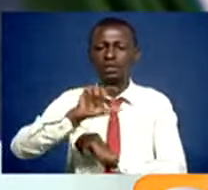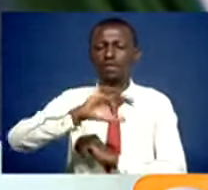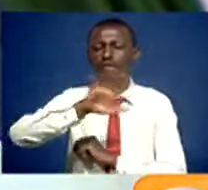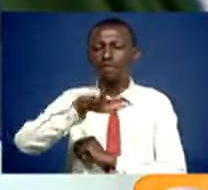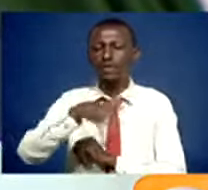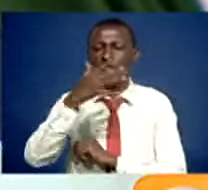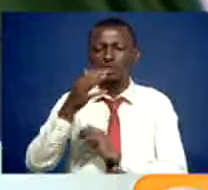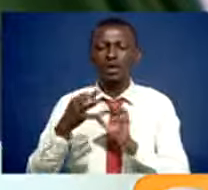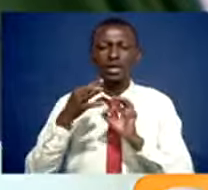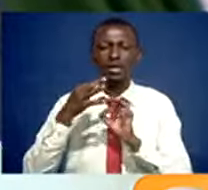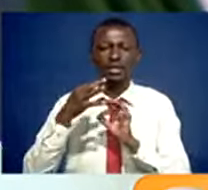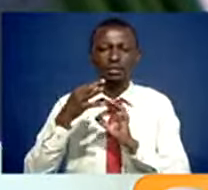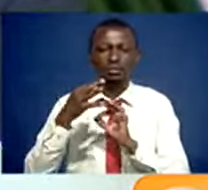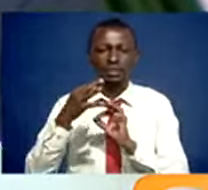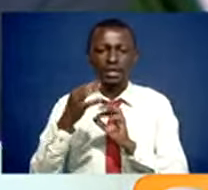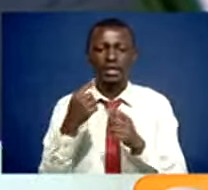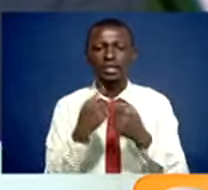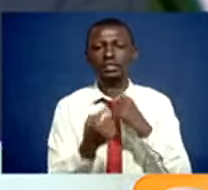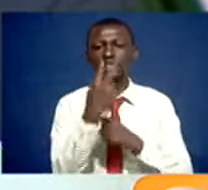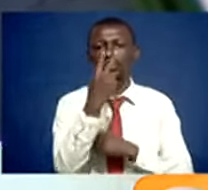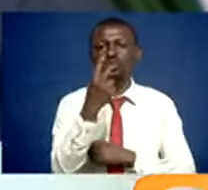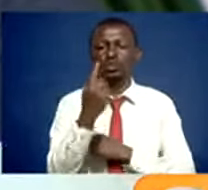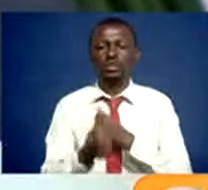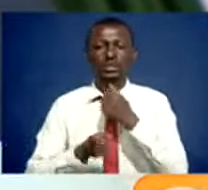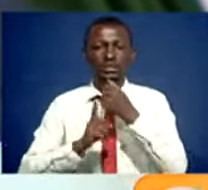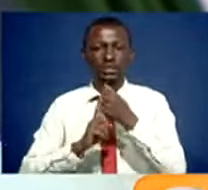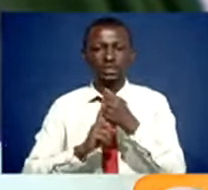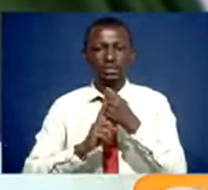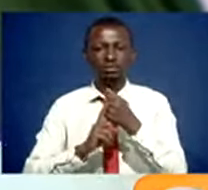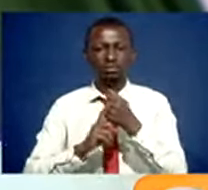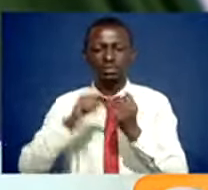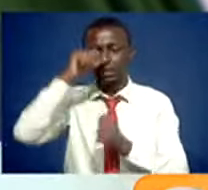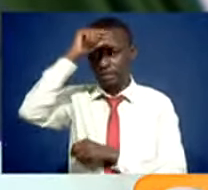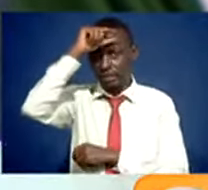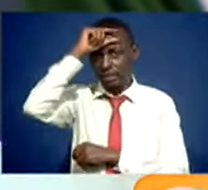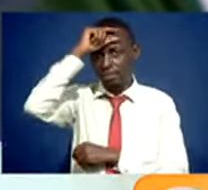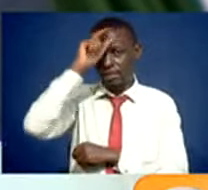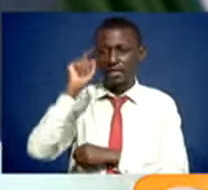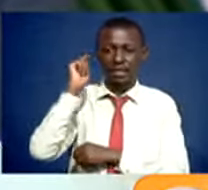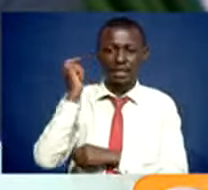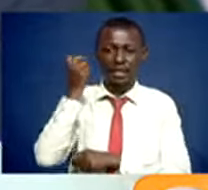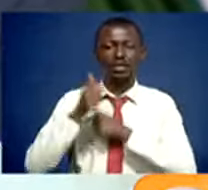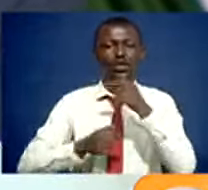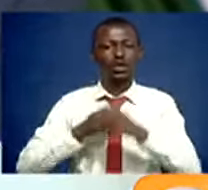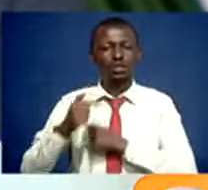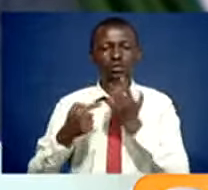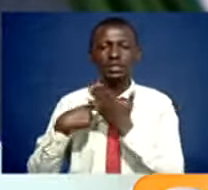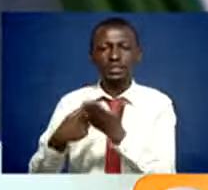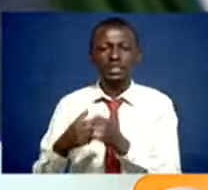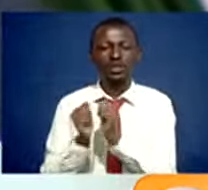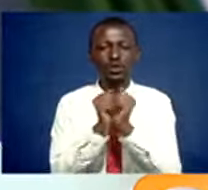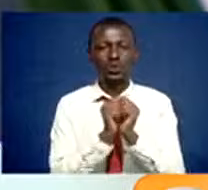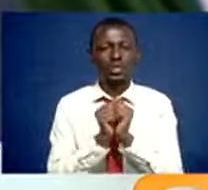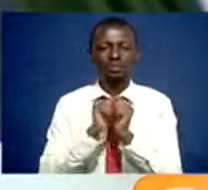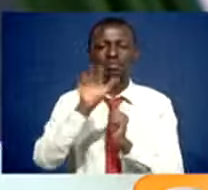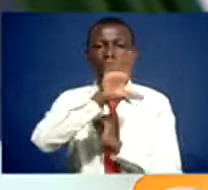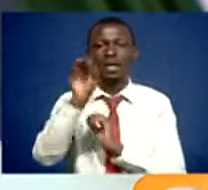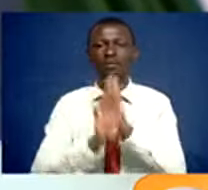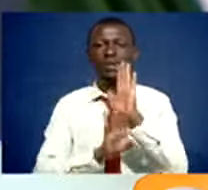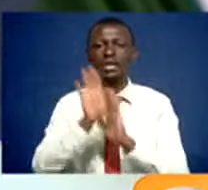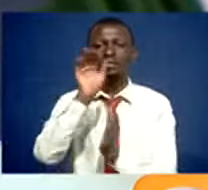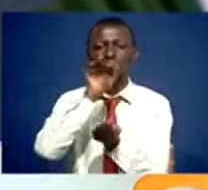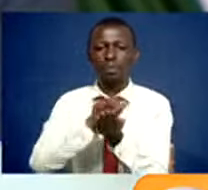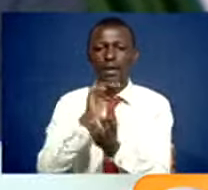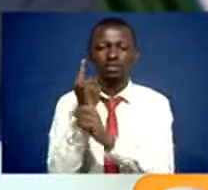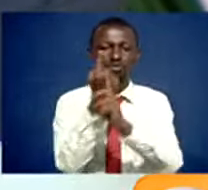by 2026. The government of Kenya is in discussion with the Africa Development Bank and other